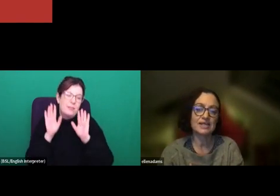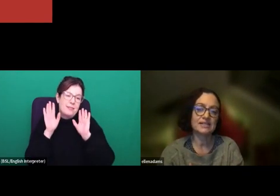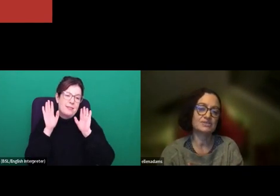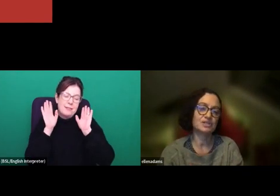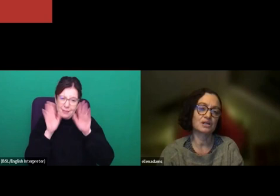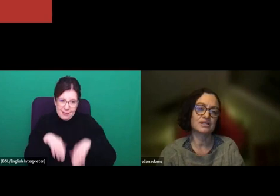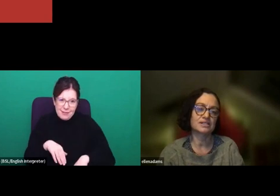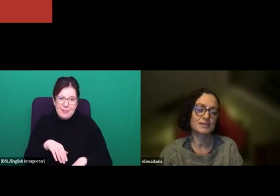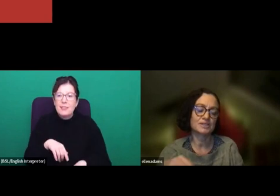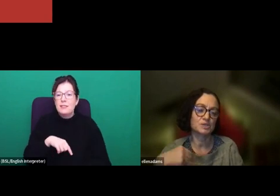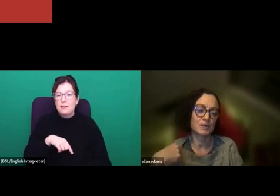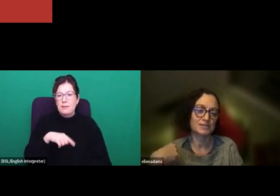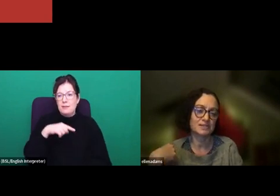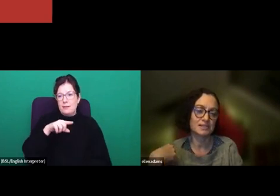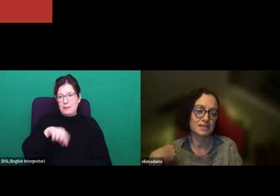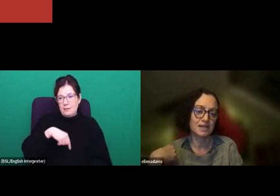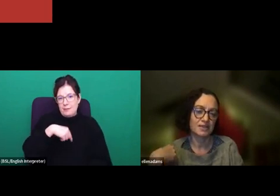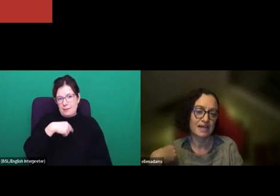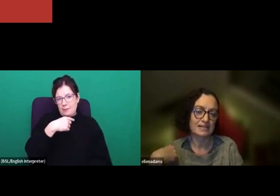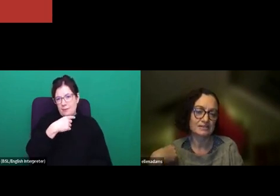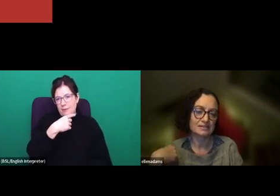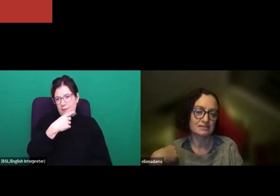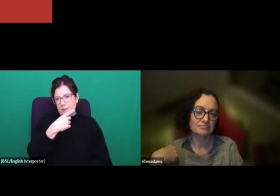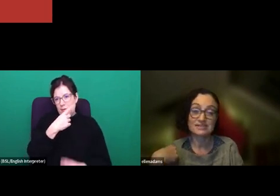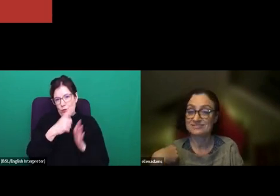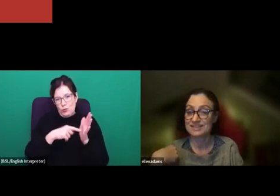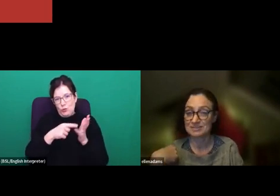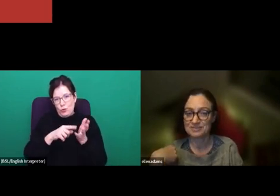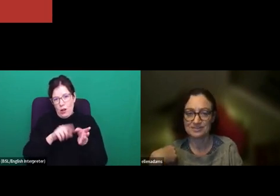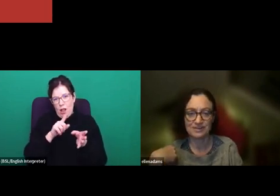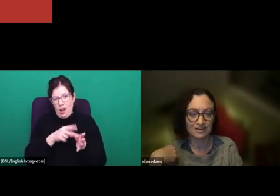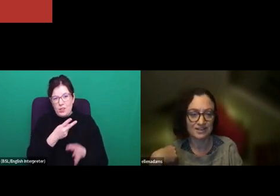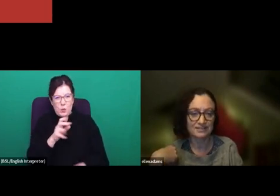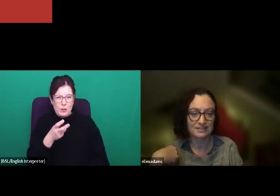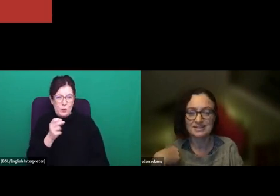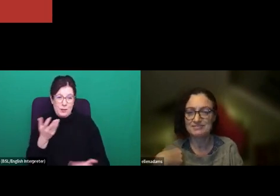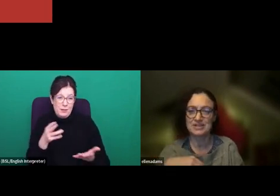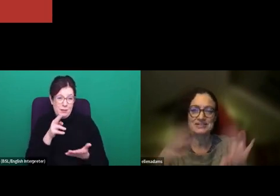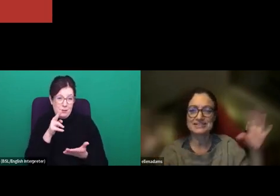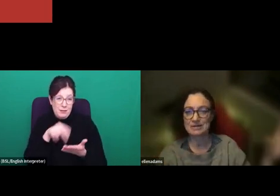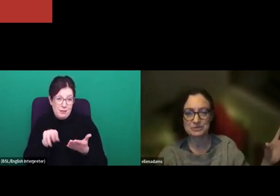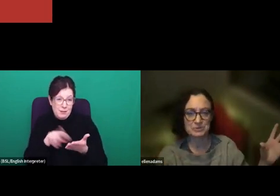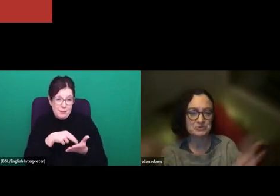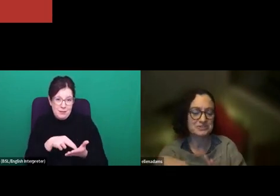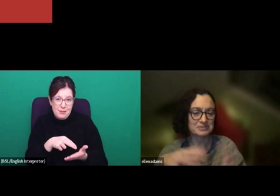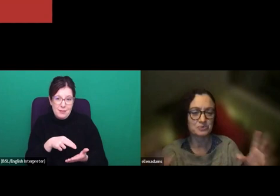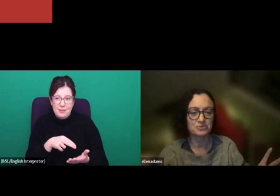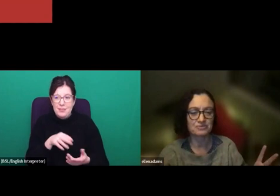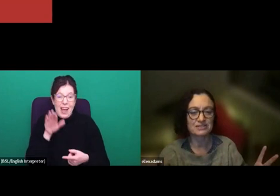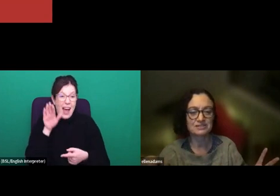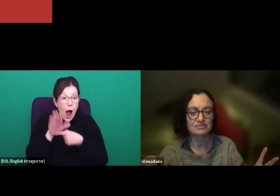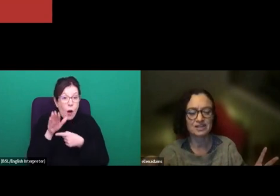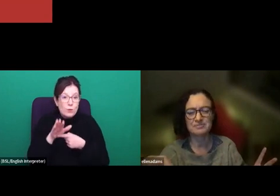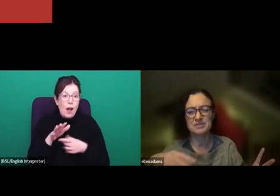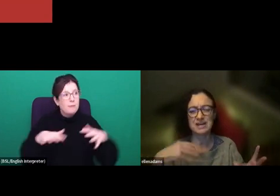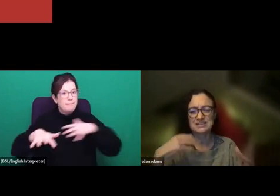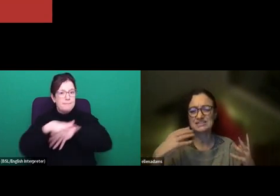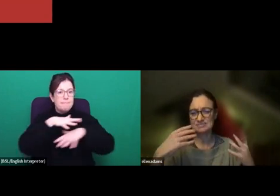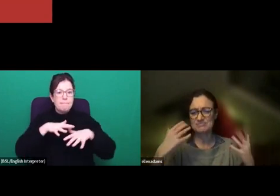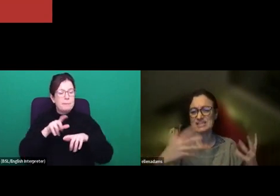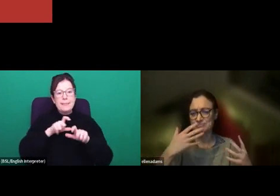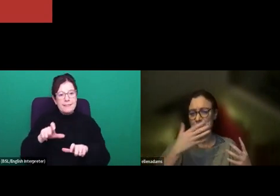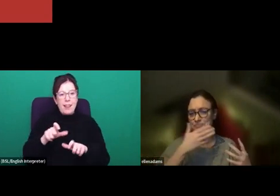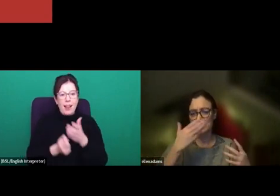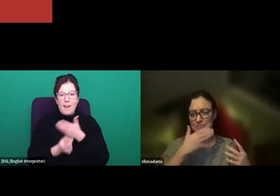have an event in July 2020 that didn't happen either, even though it's outdoors and all the rest of it. I mean,